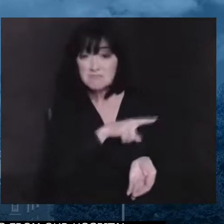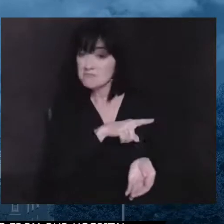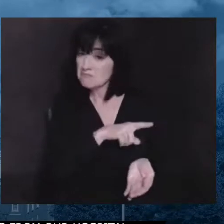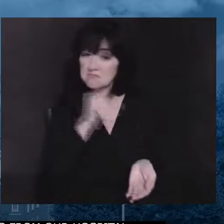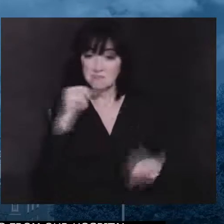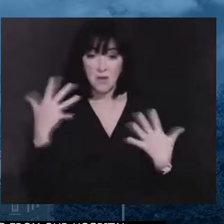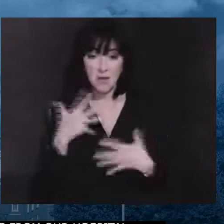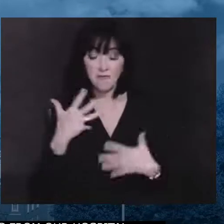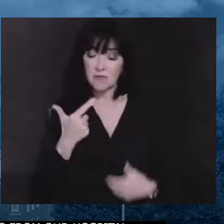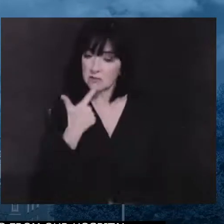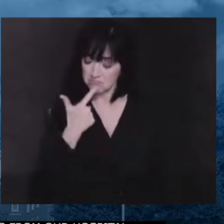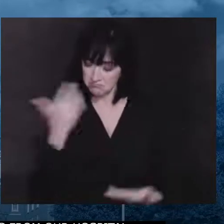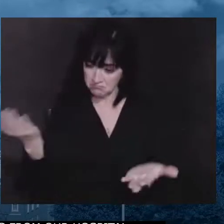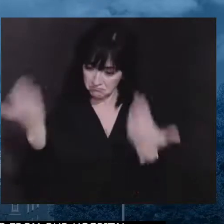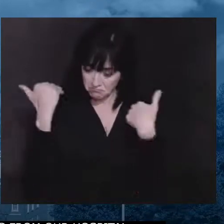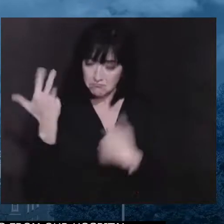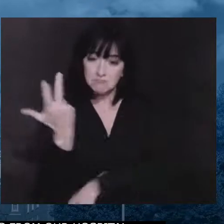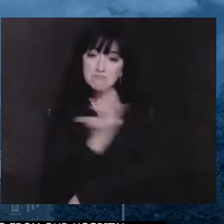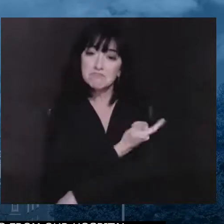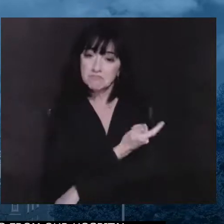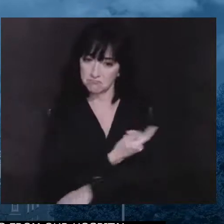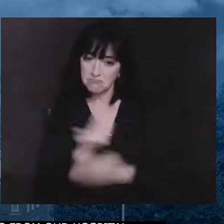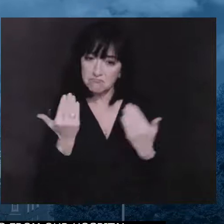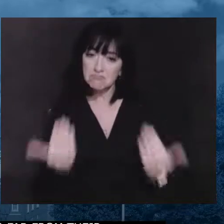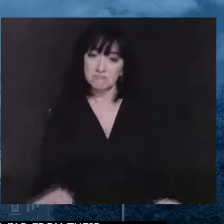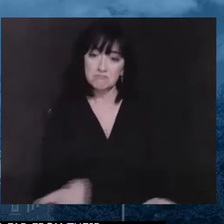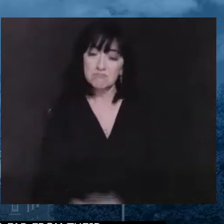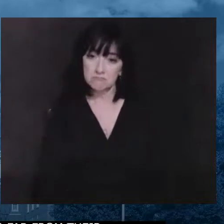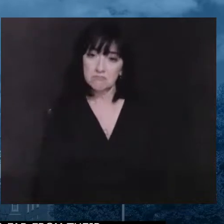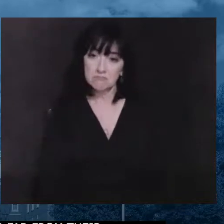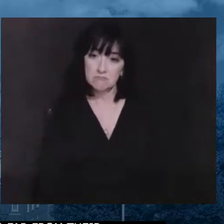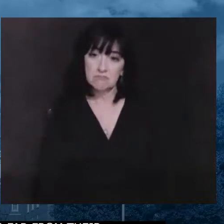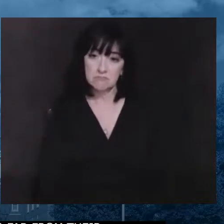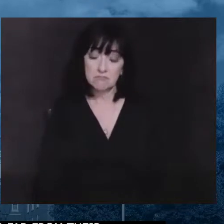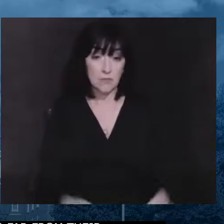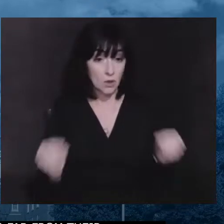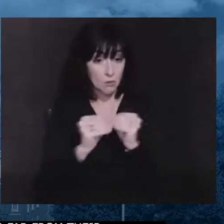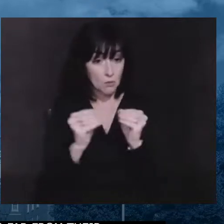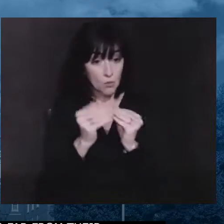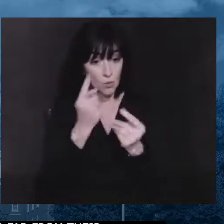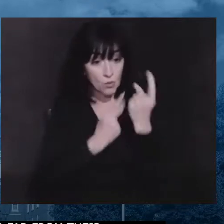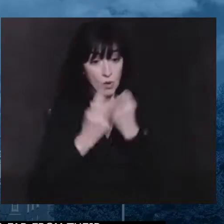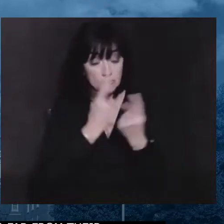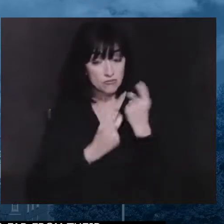and that's certainly very encouraging. So any more questions?